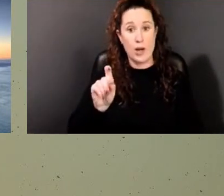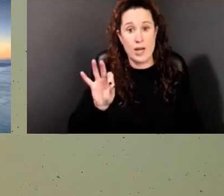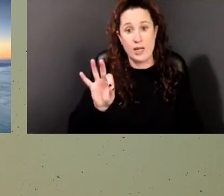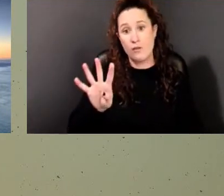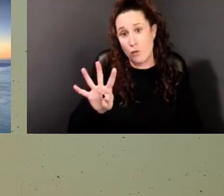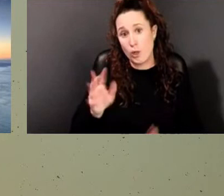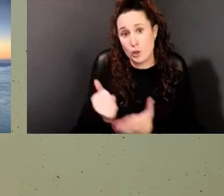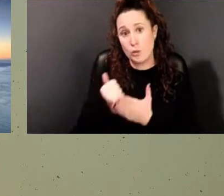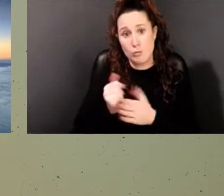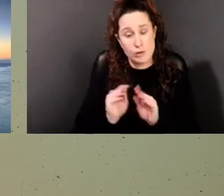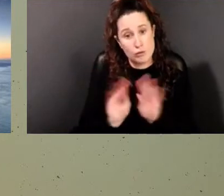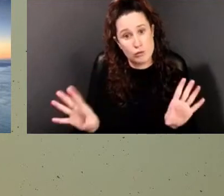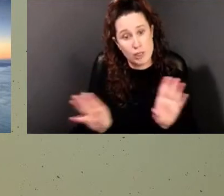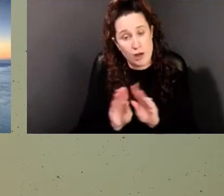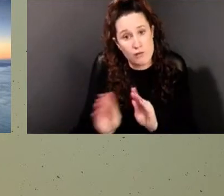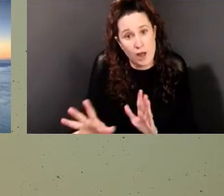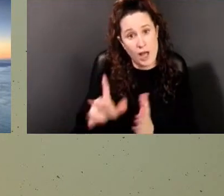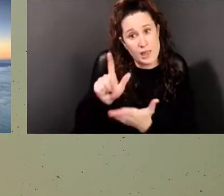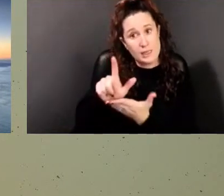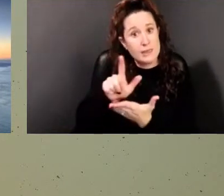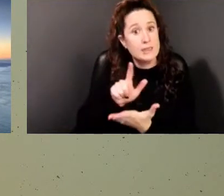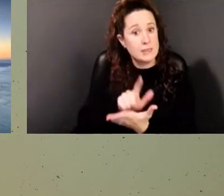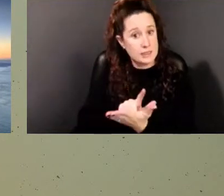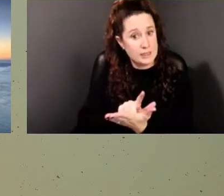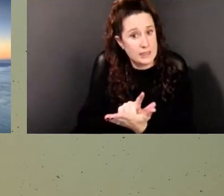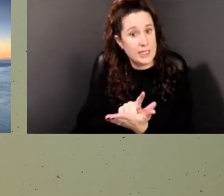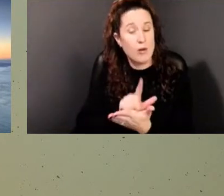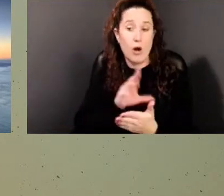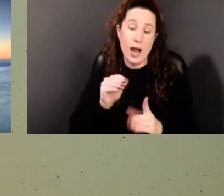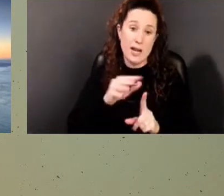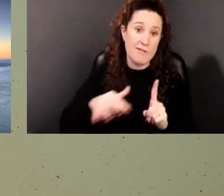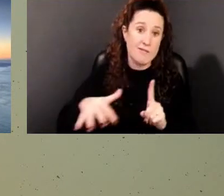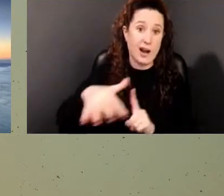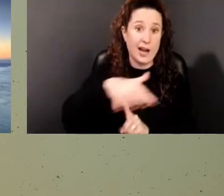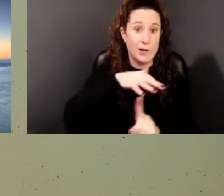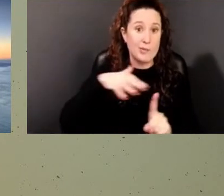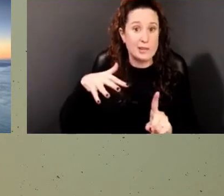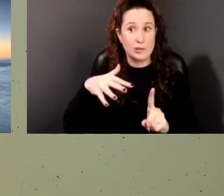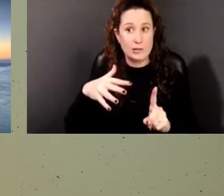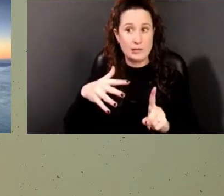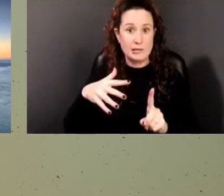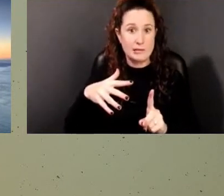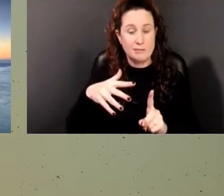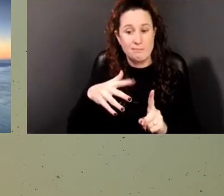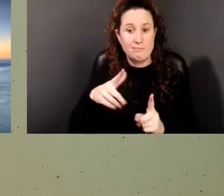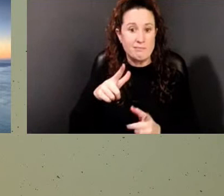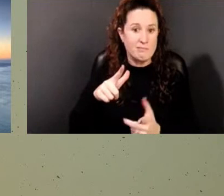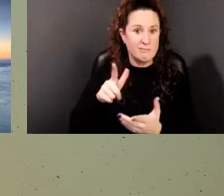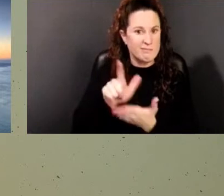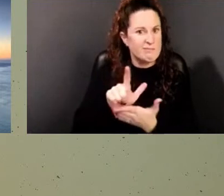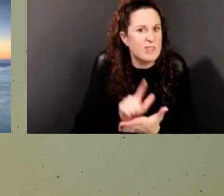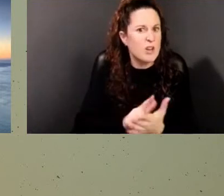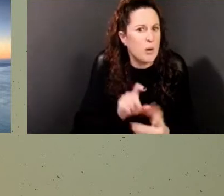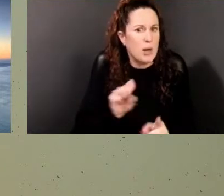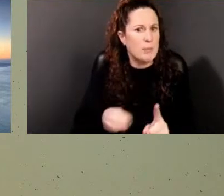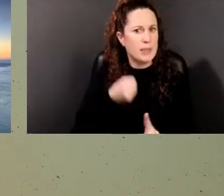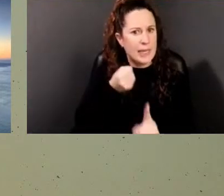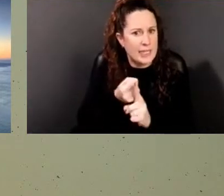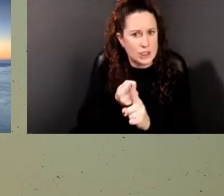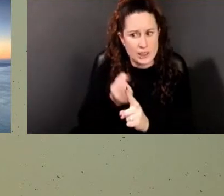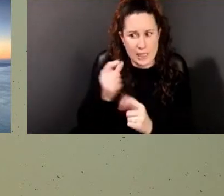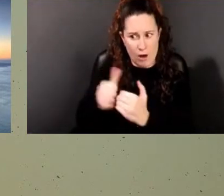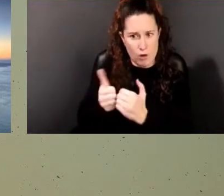clarify, the legal environment around the handling of remains such as this, because the current